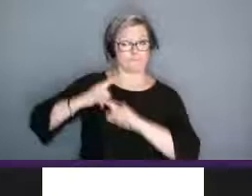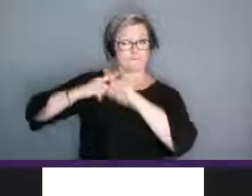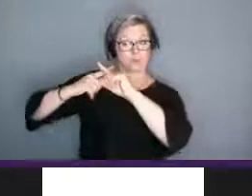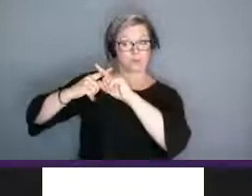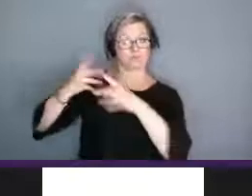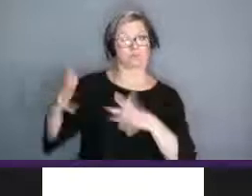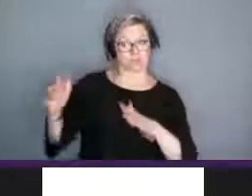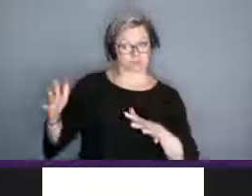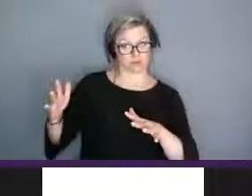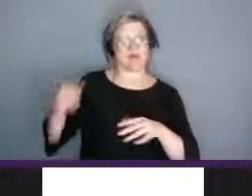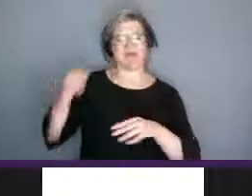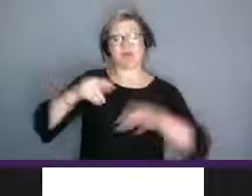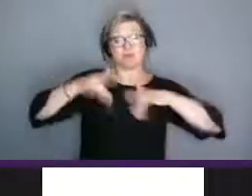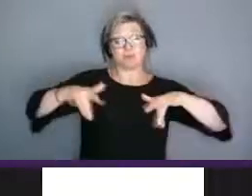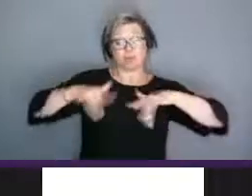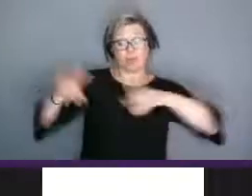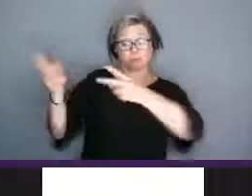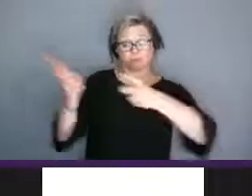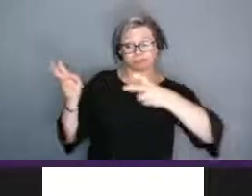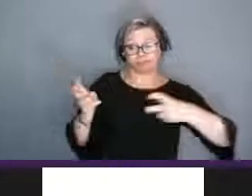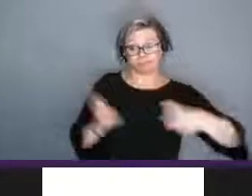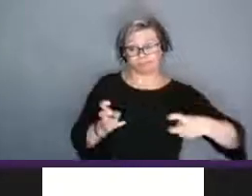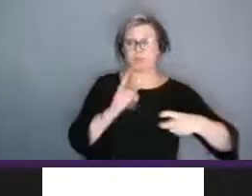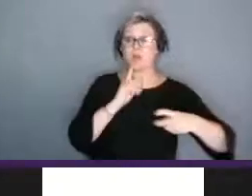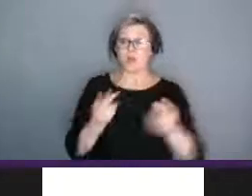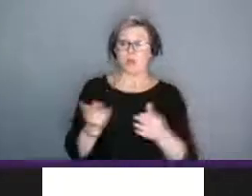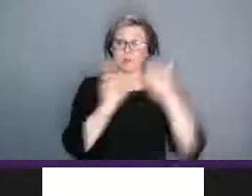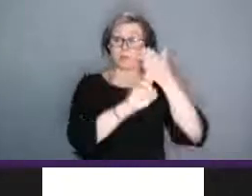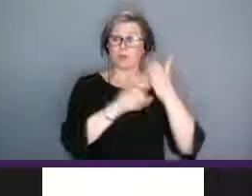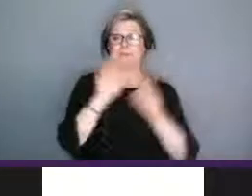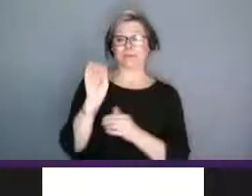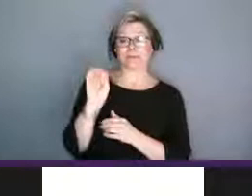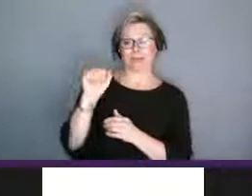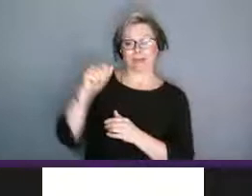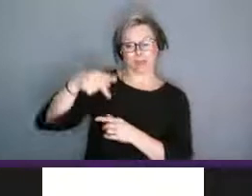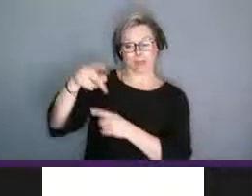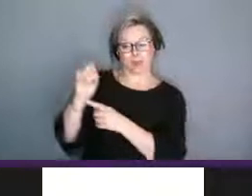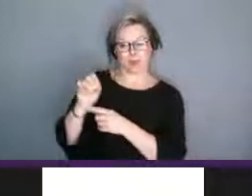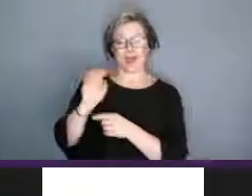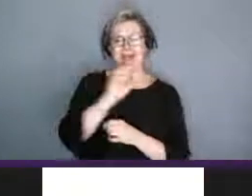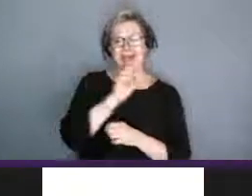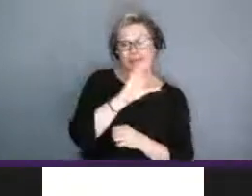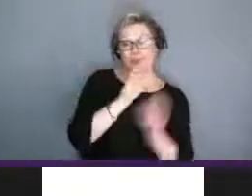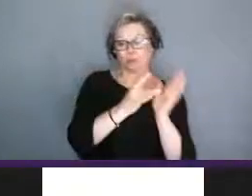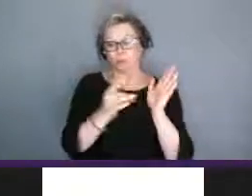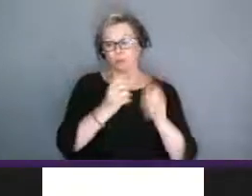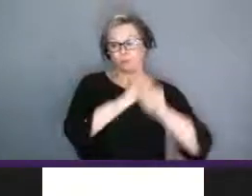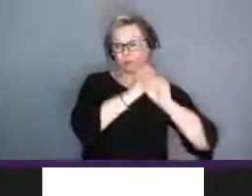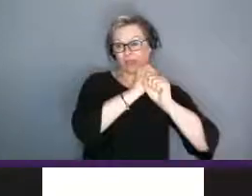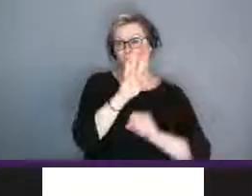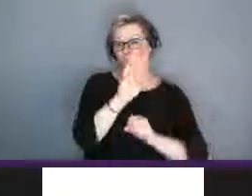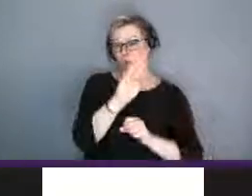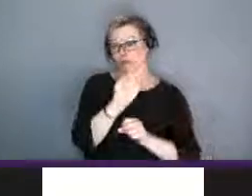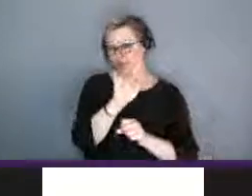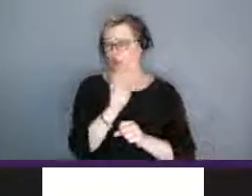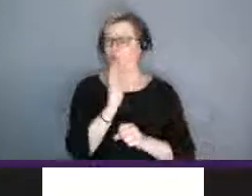is being recorded and will be posted on Elder Abuse Prevention Ontario's website within the next couple of days, along with any